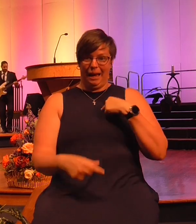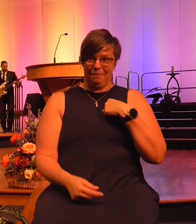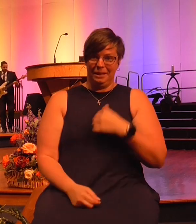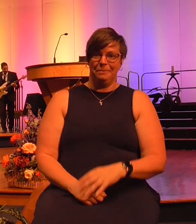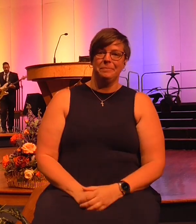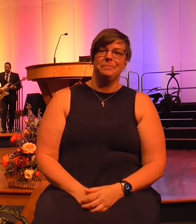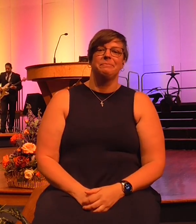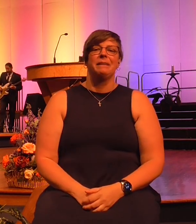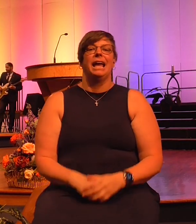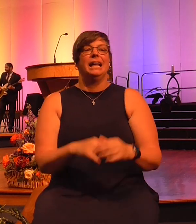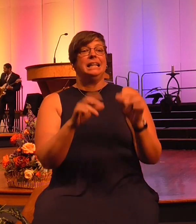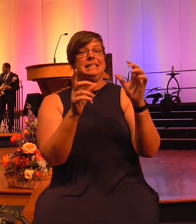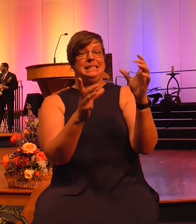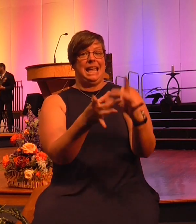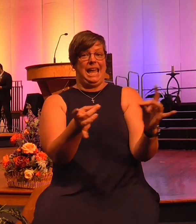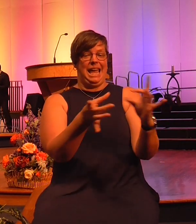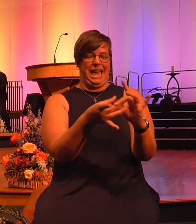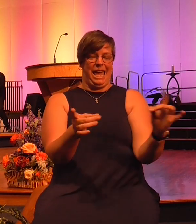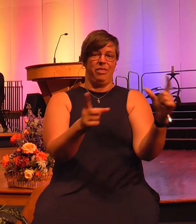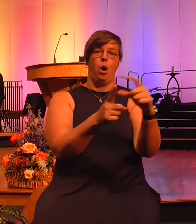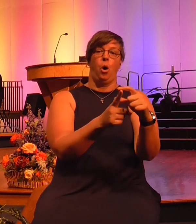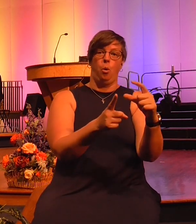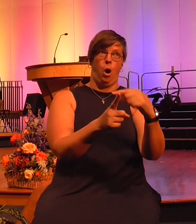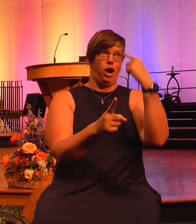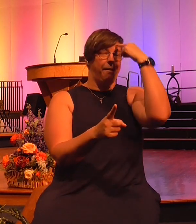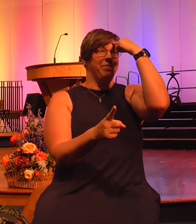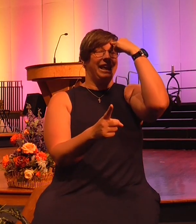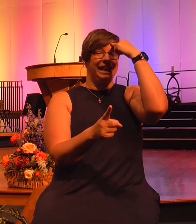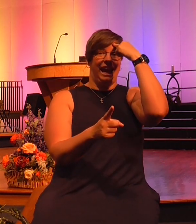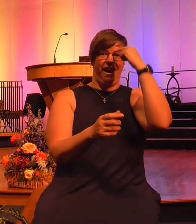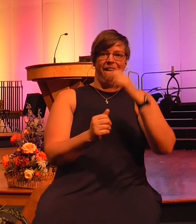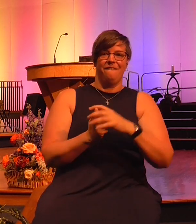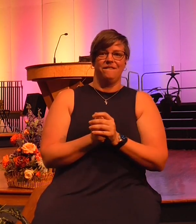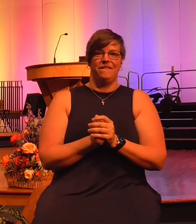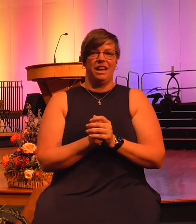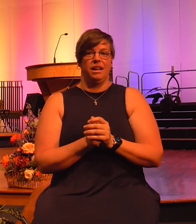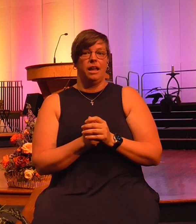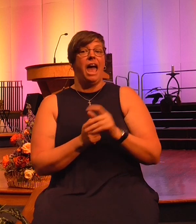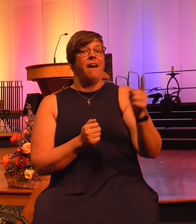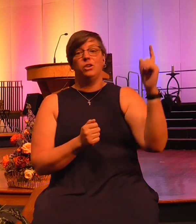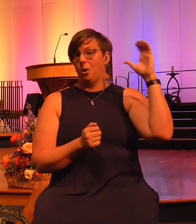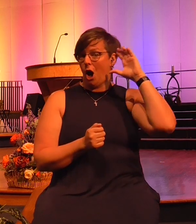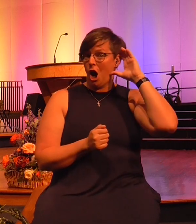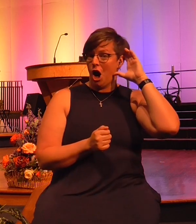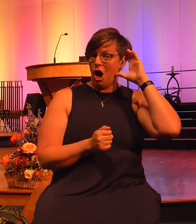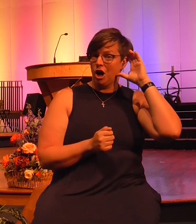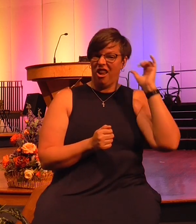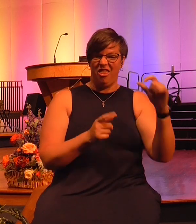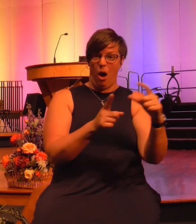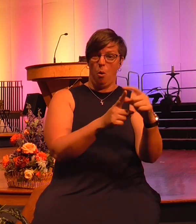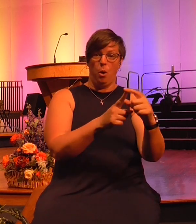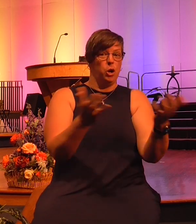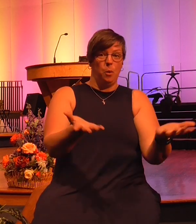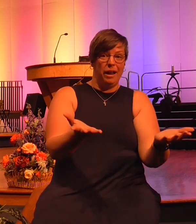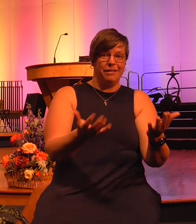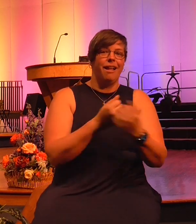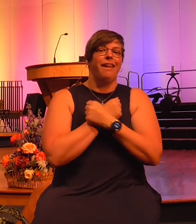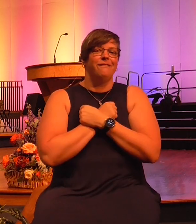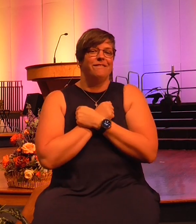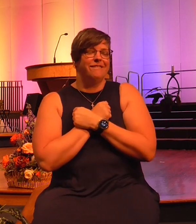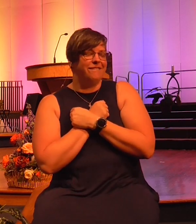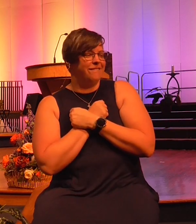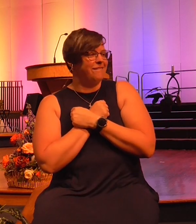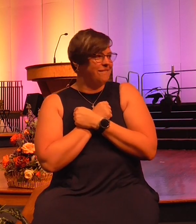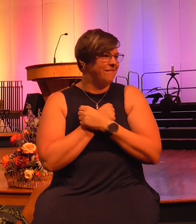me. Say the word I'm thinking of. Have you heard this word